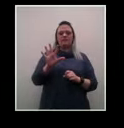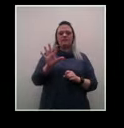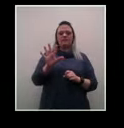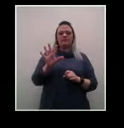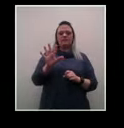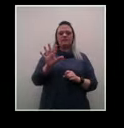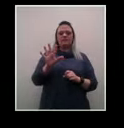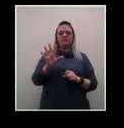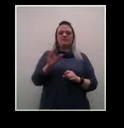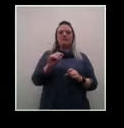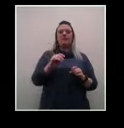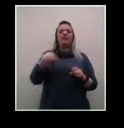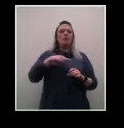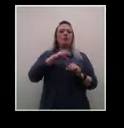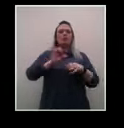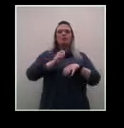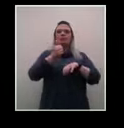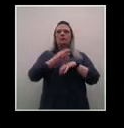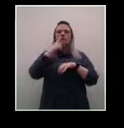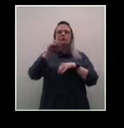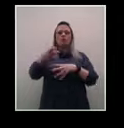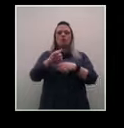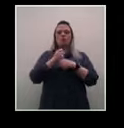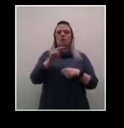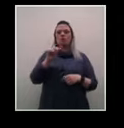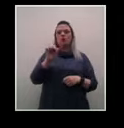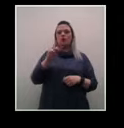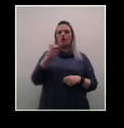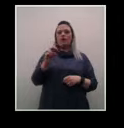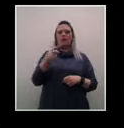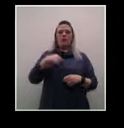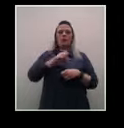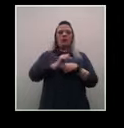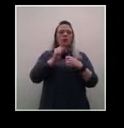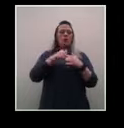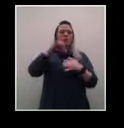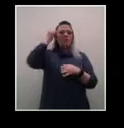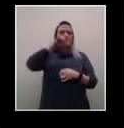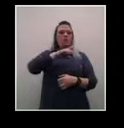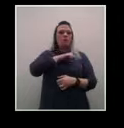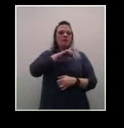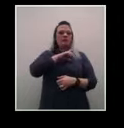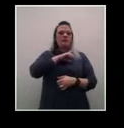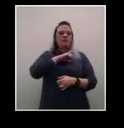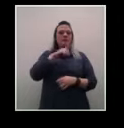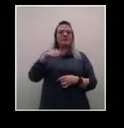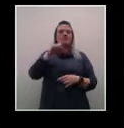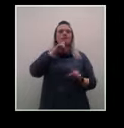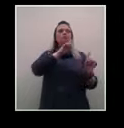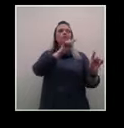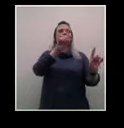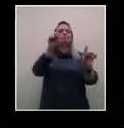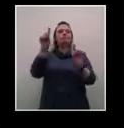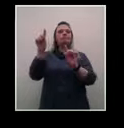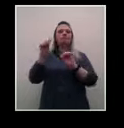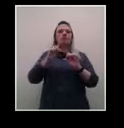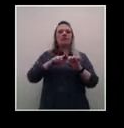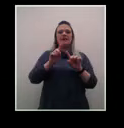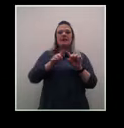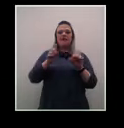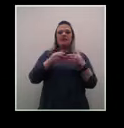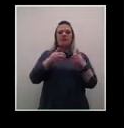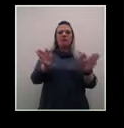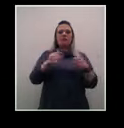858-7695, and we can arrange for you to get Narcan. We know we're working with the Buffalo Police, and they're going out to sites, public